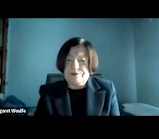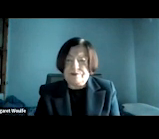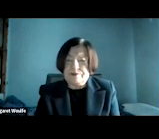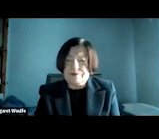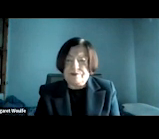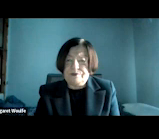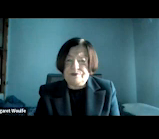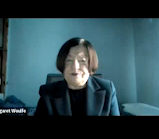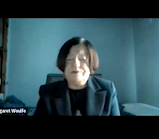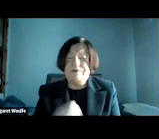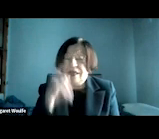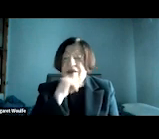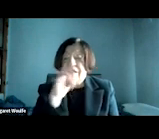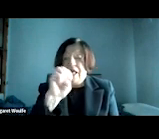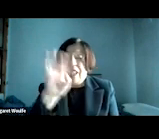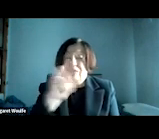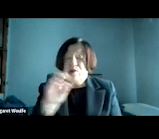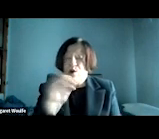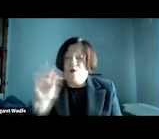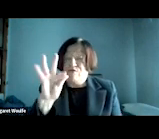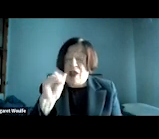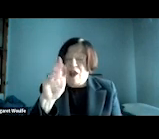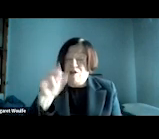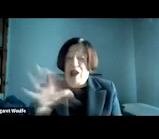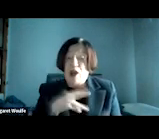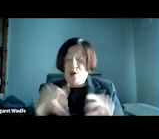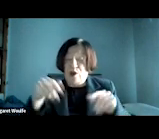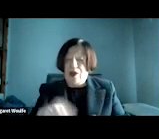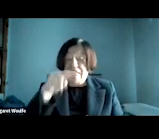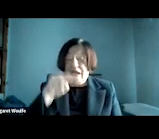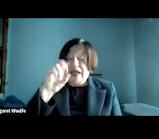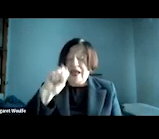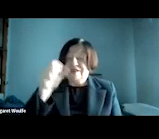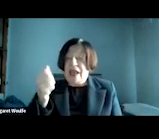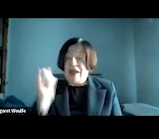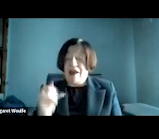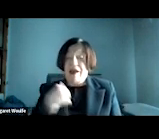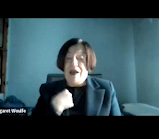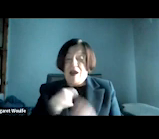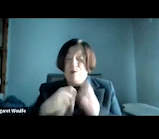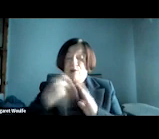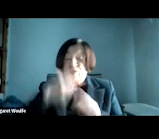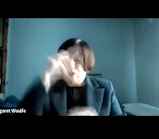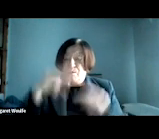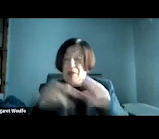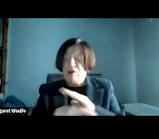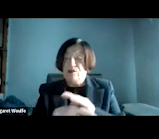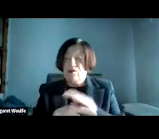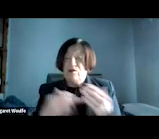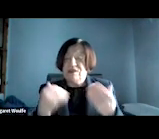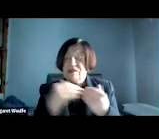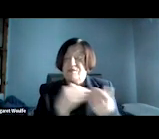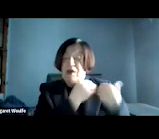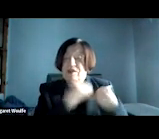So, my name is Elizabeth O'Farrell, and I work here at NSAI, and I'm the project manager responsible for